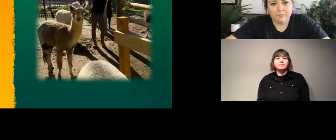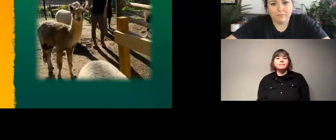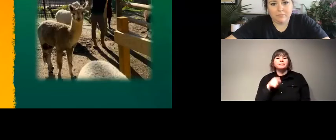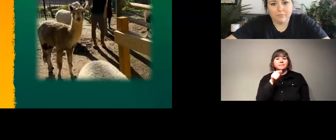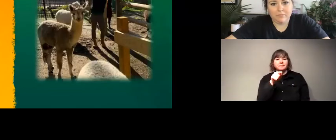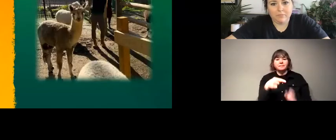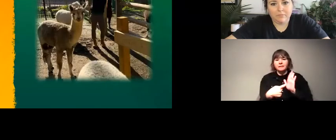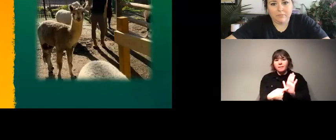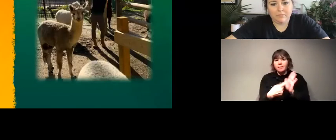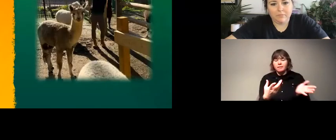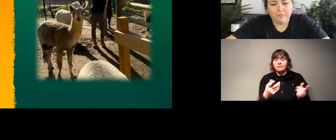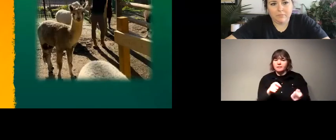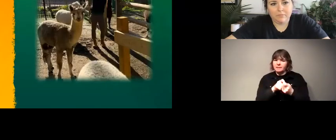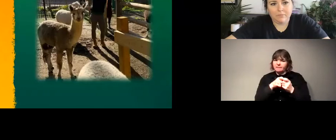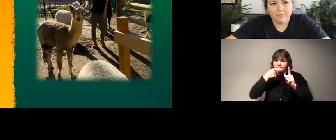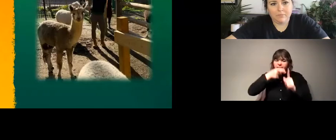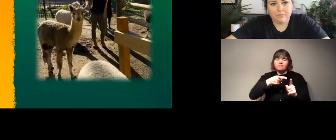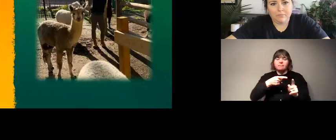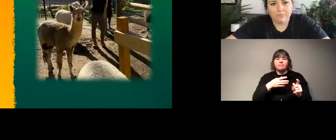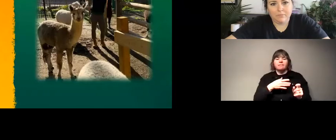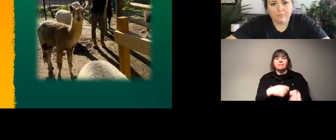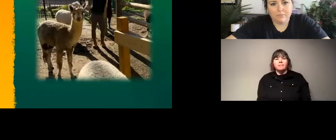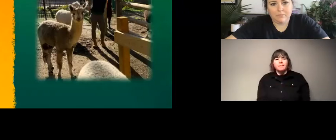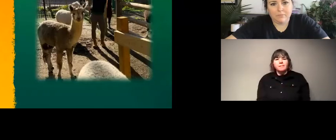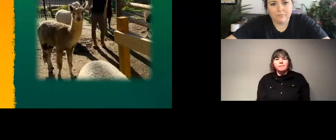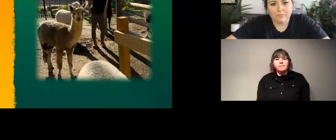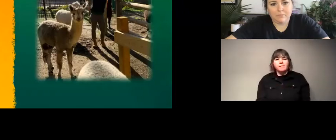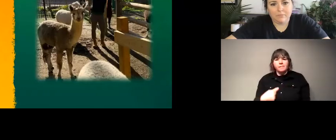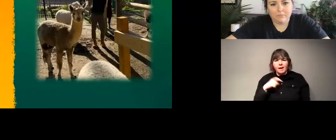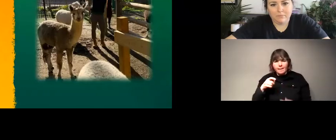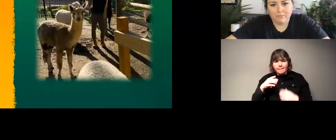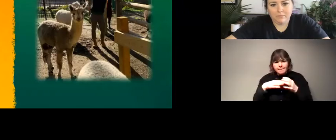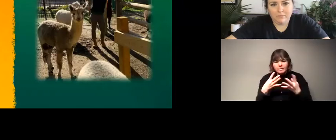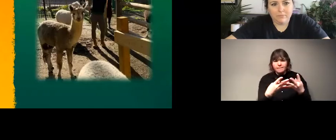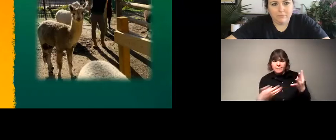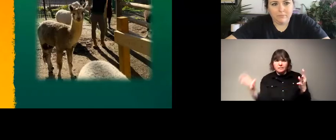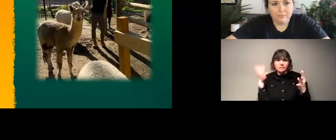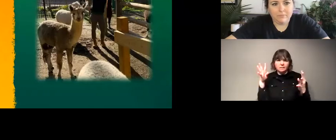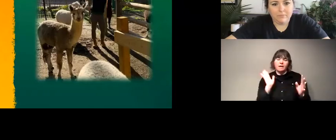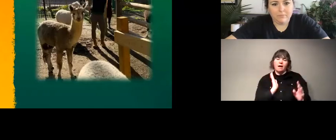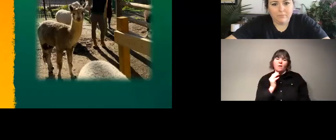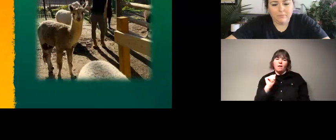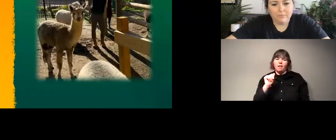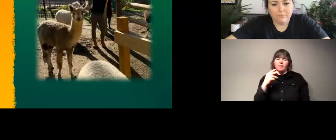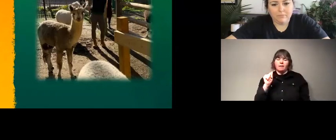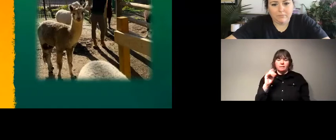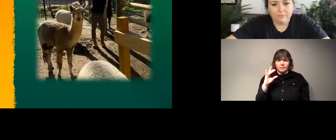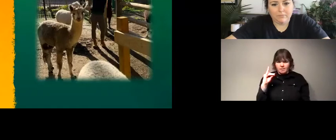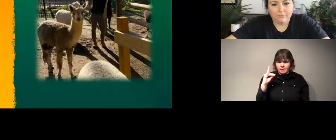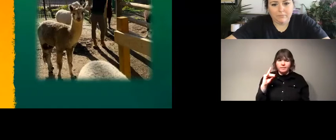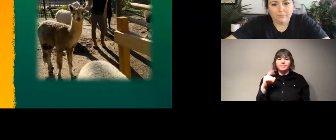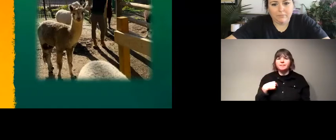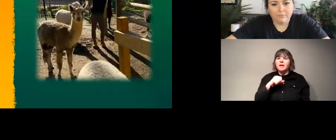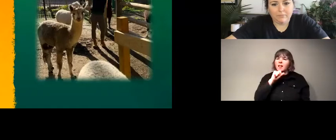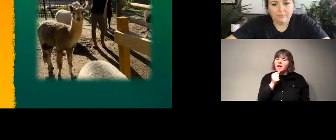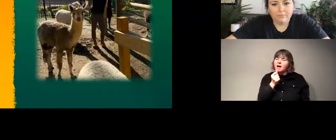this in particular example right here is I had to build a fence for our alpacas. Now they love eating the